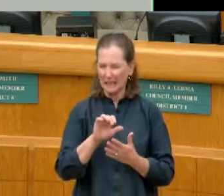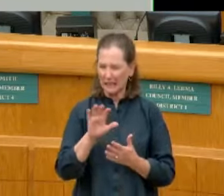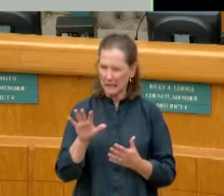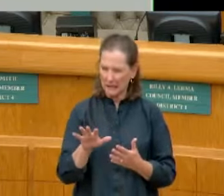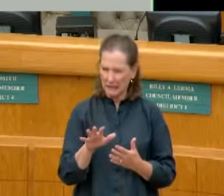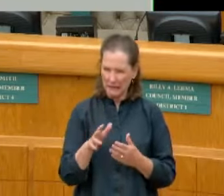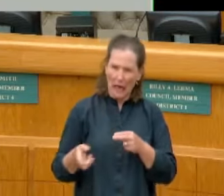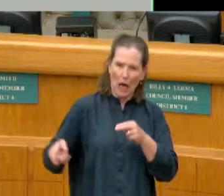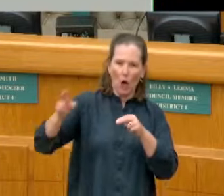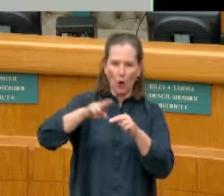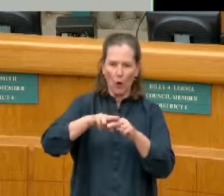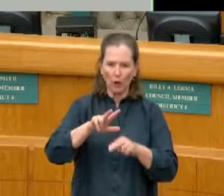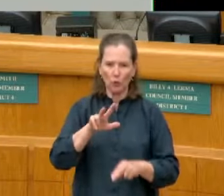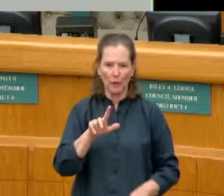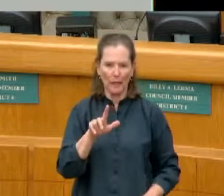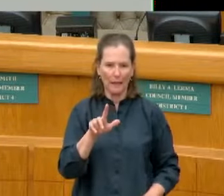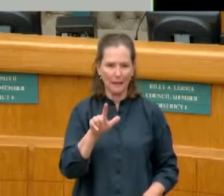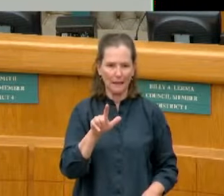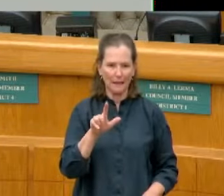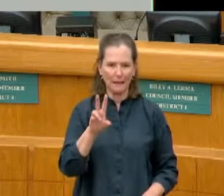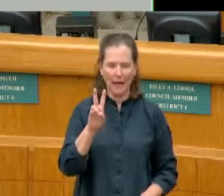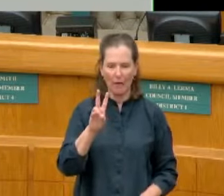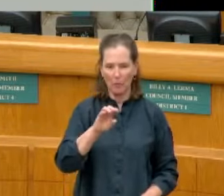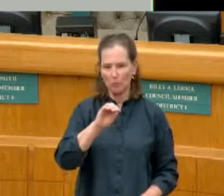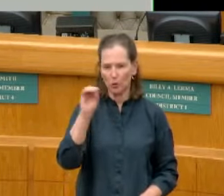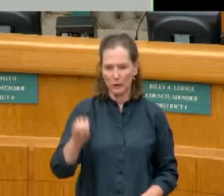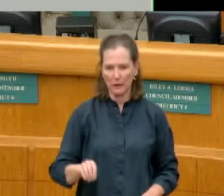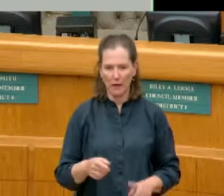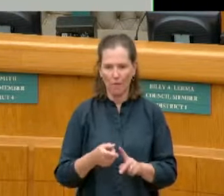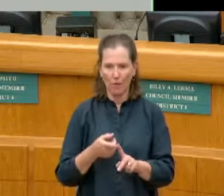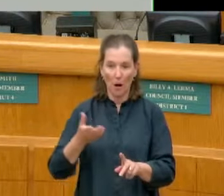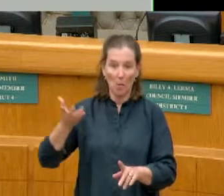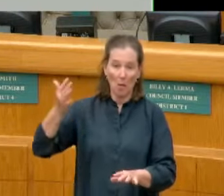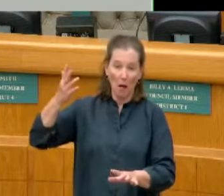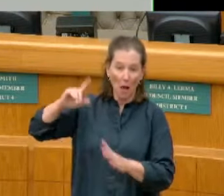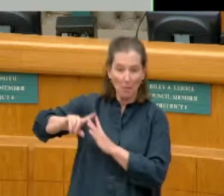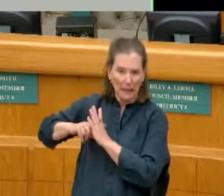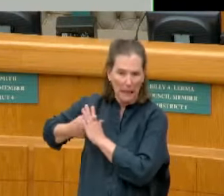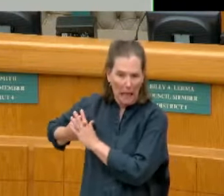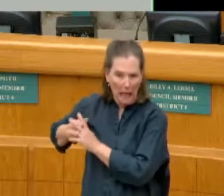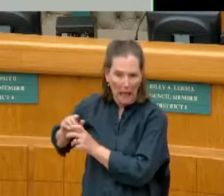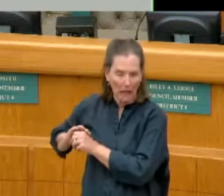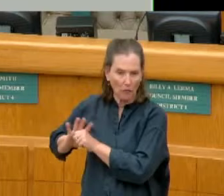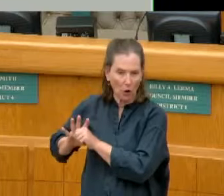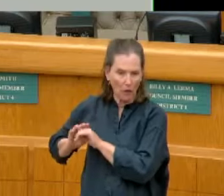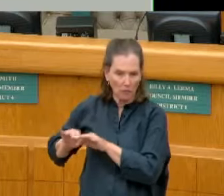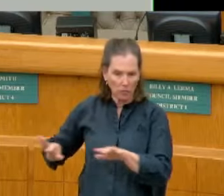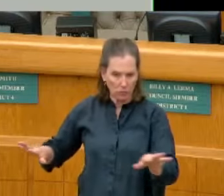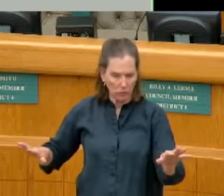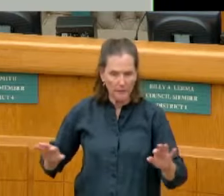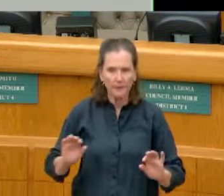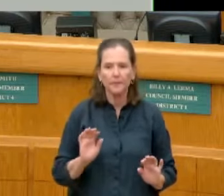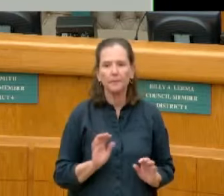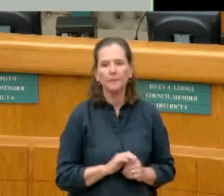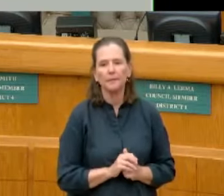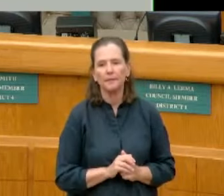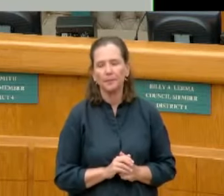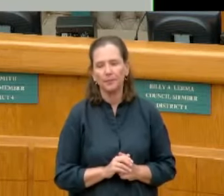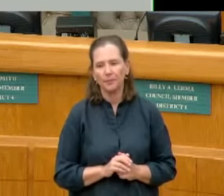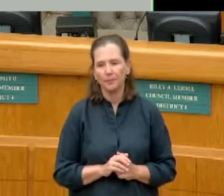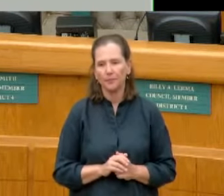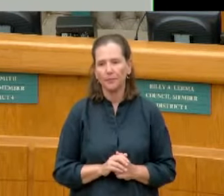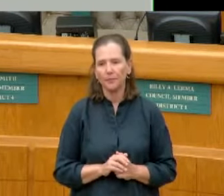any previous number that we had seen in 2020 during the first real big peak that we had. Next.